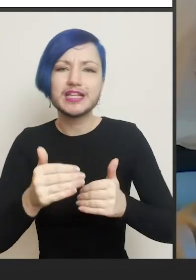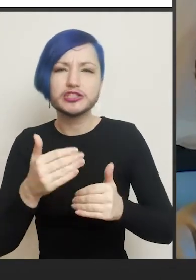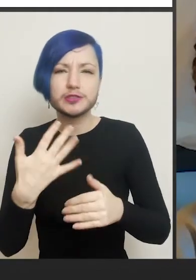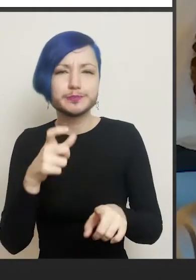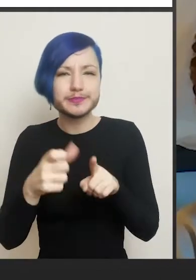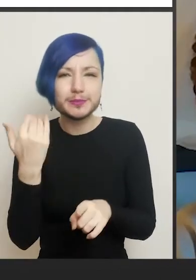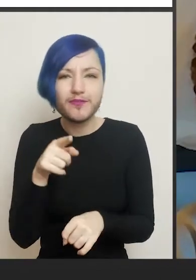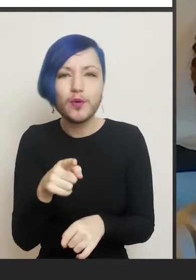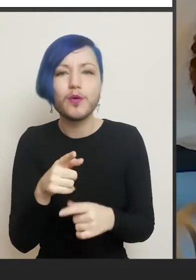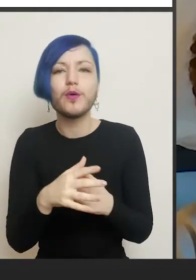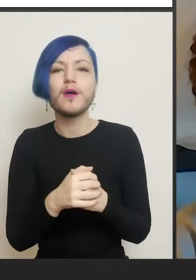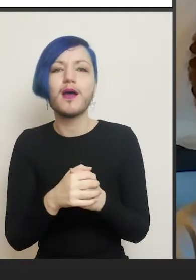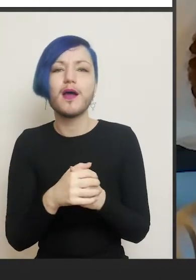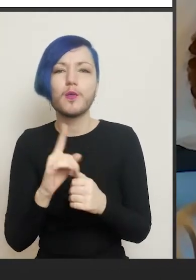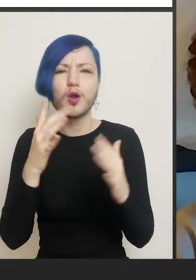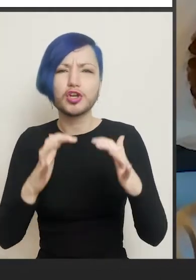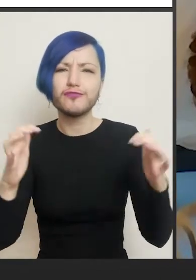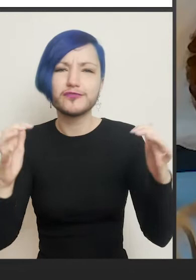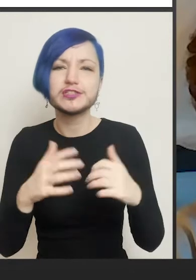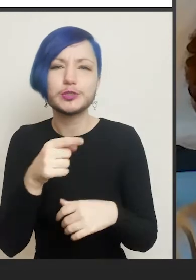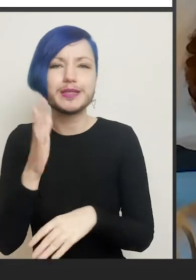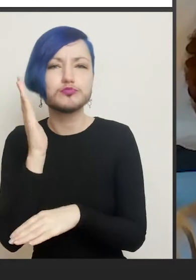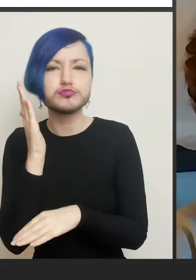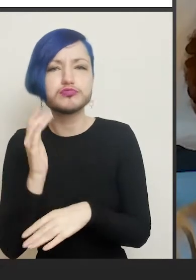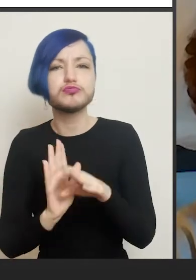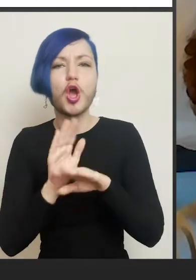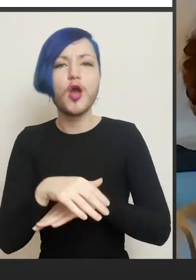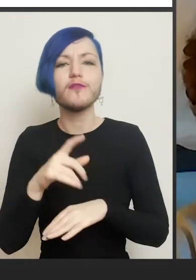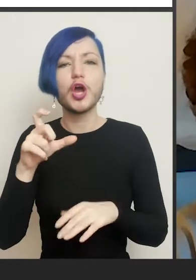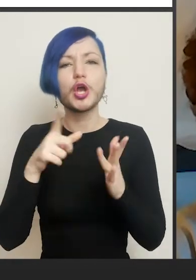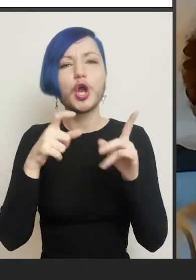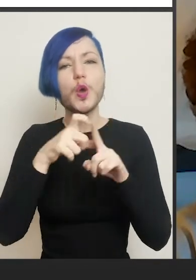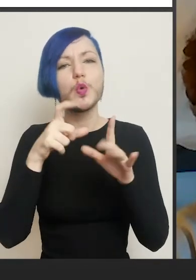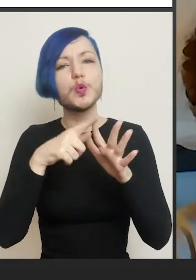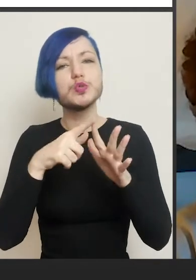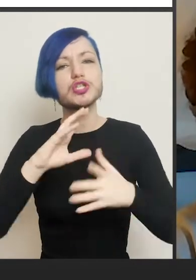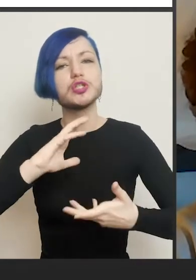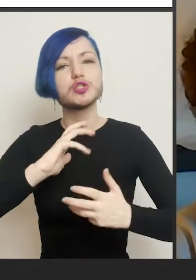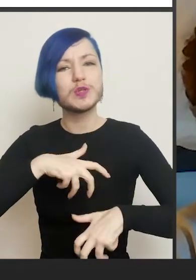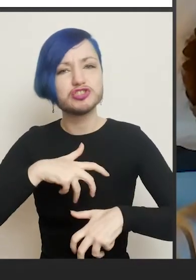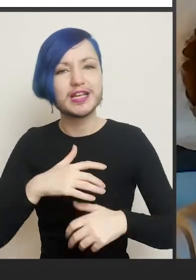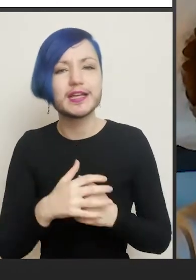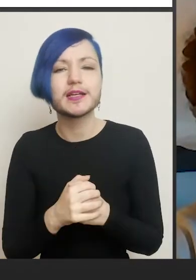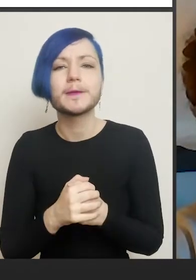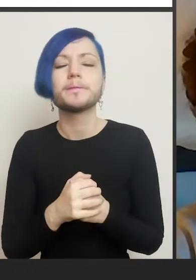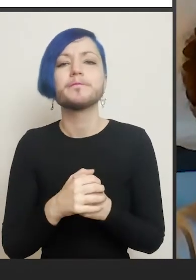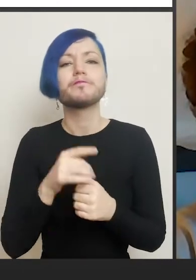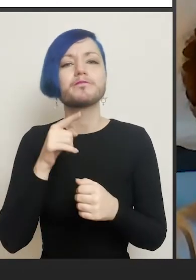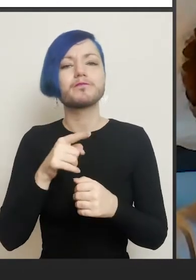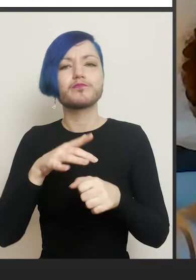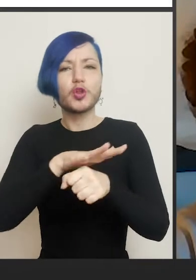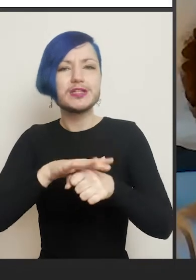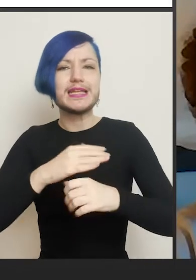us before one of the conferences that we did, you talked about code switching, and this was in the context of